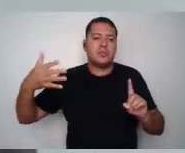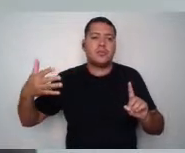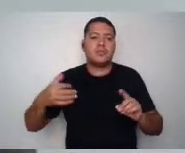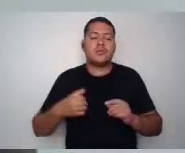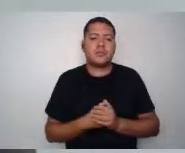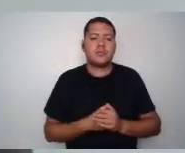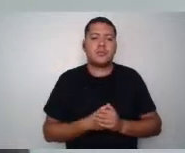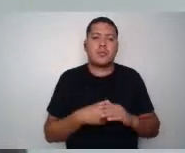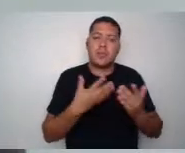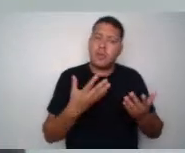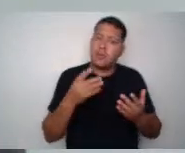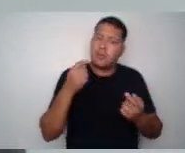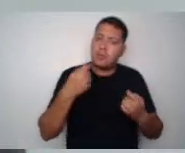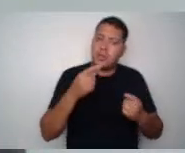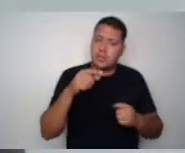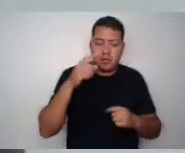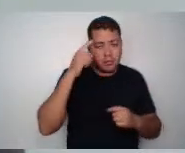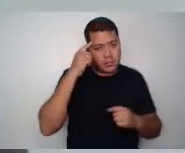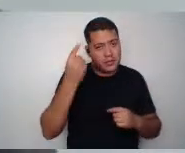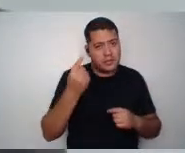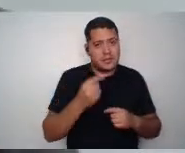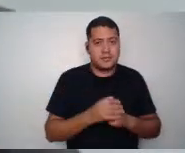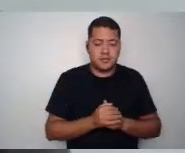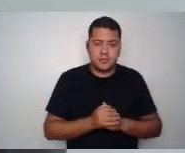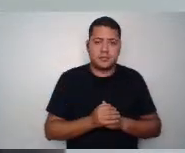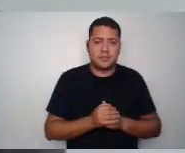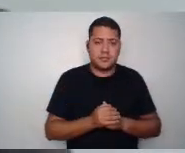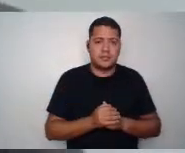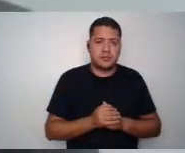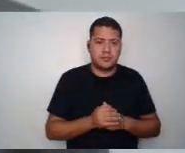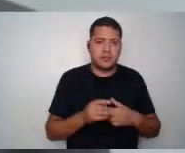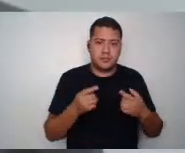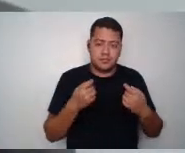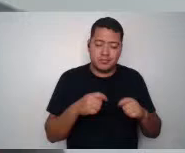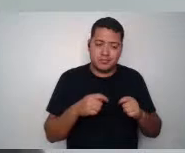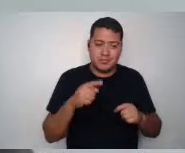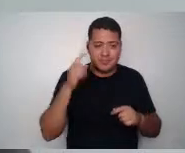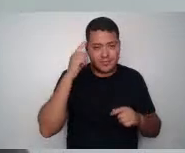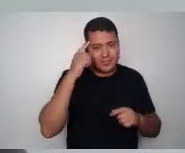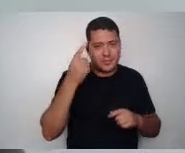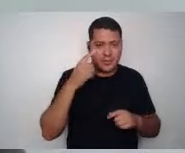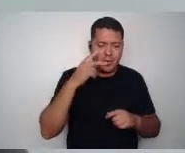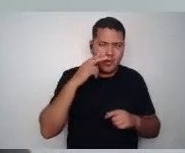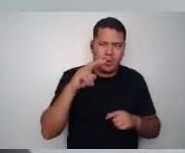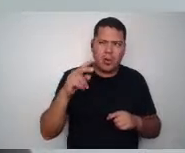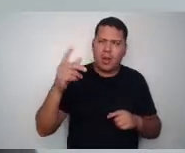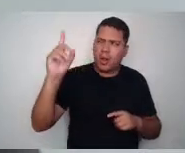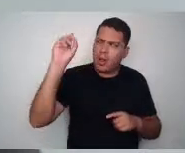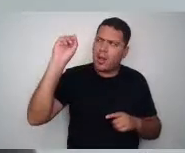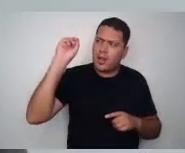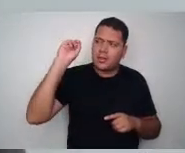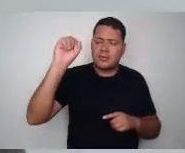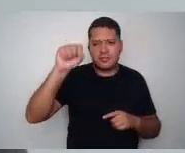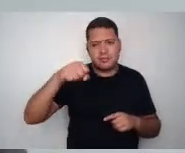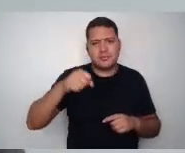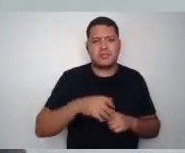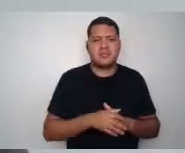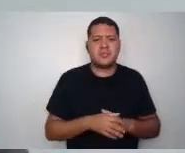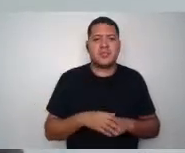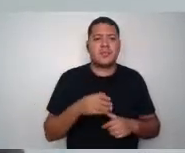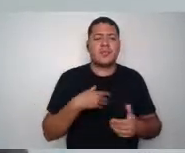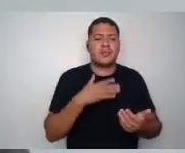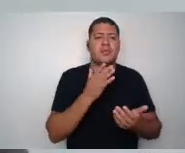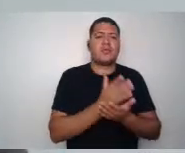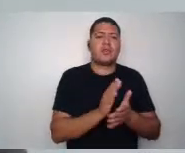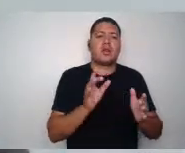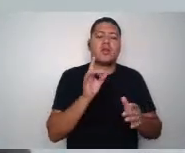transvestites and trans women and men? So we need to have this gratitude to be able to look